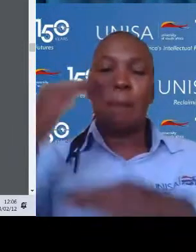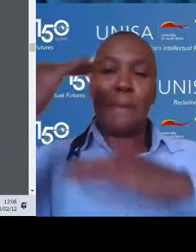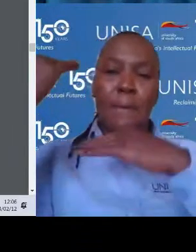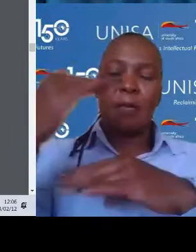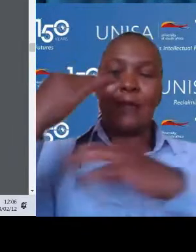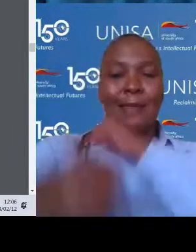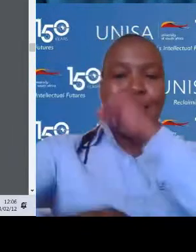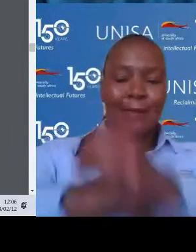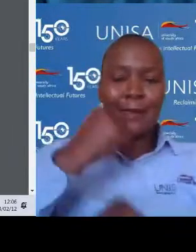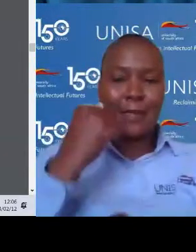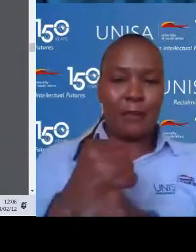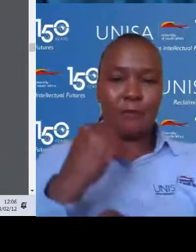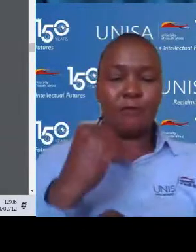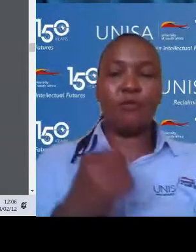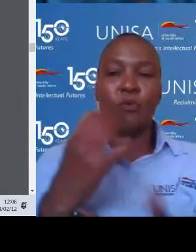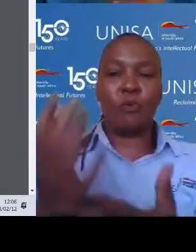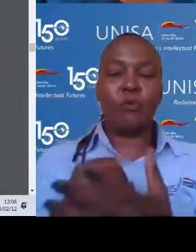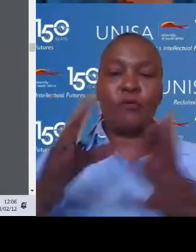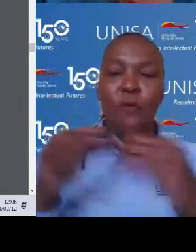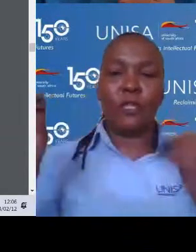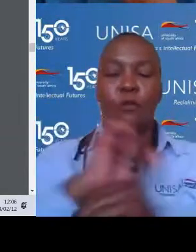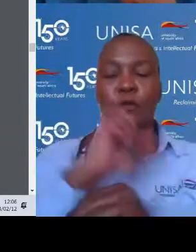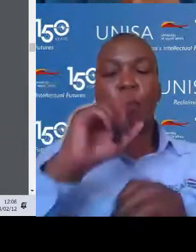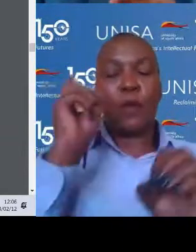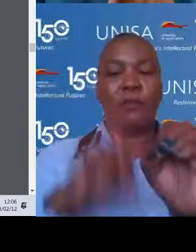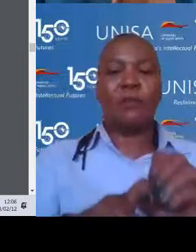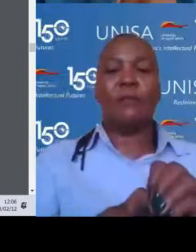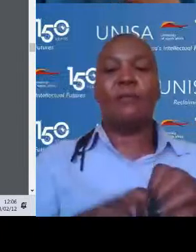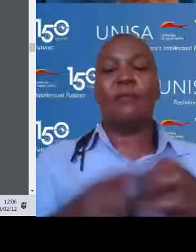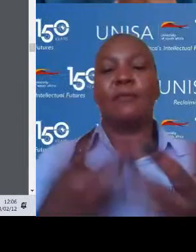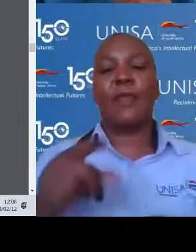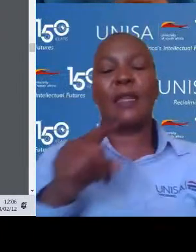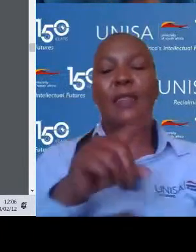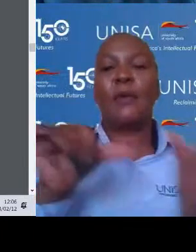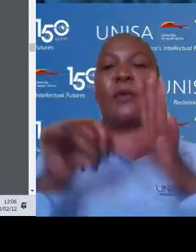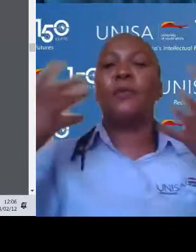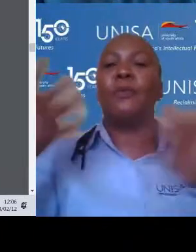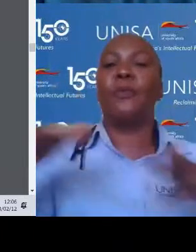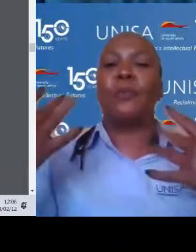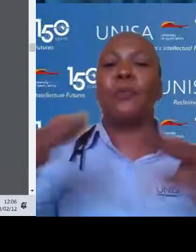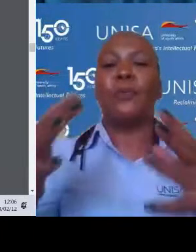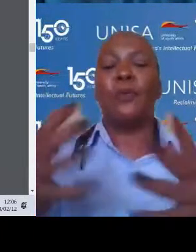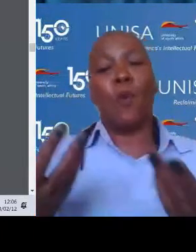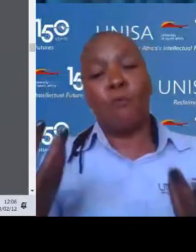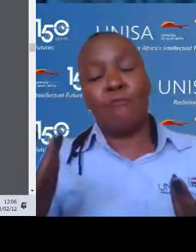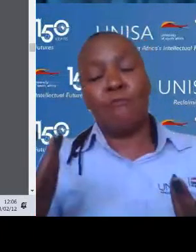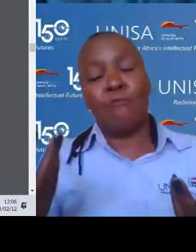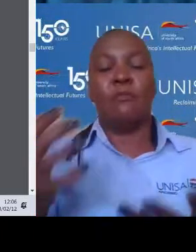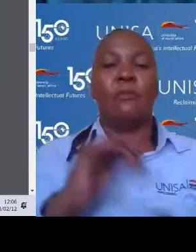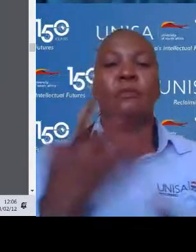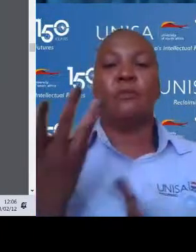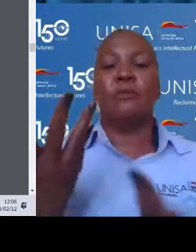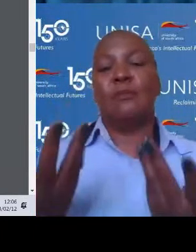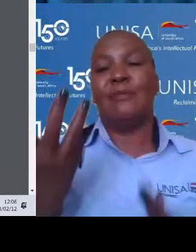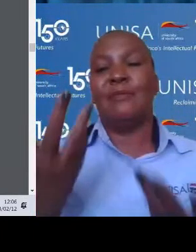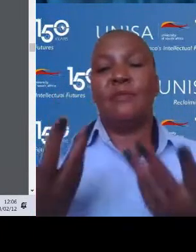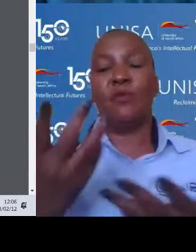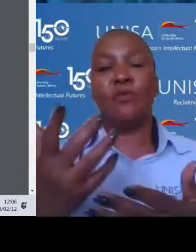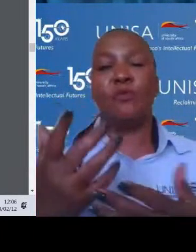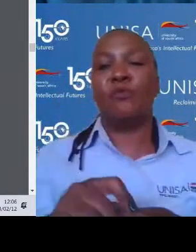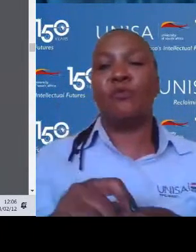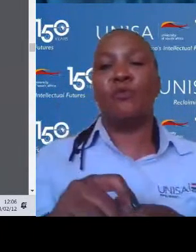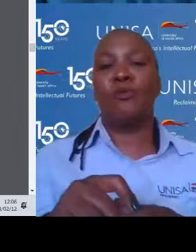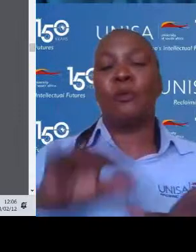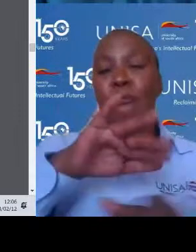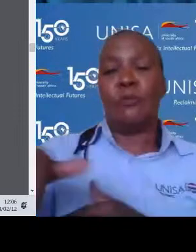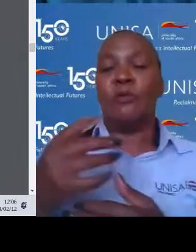take you to complete your qualifications. This is very important. Otherwise, you may be excluded from registering